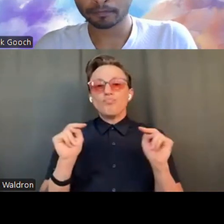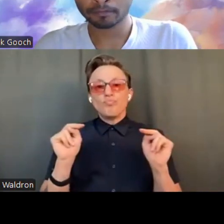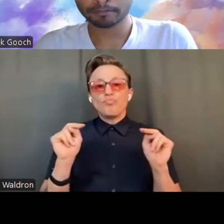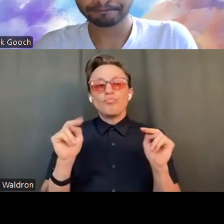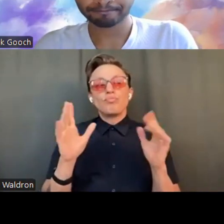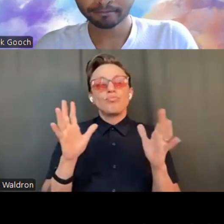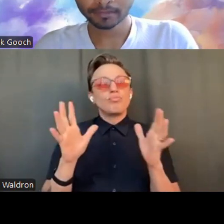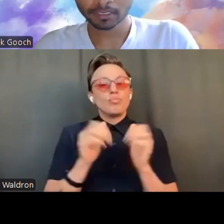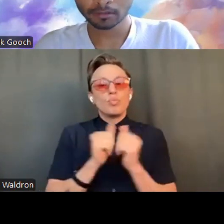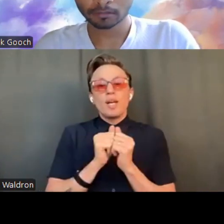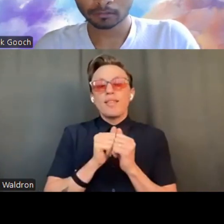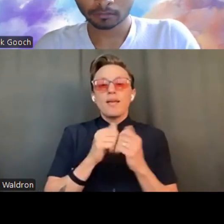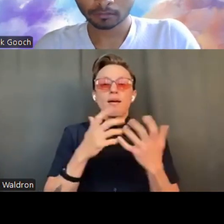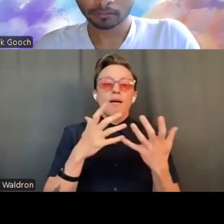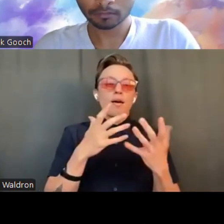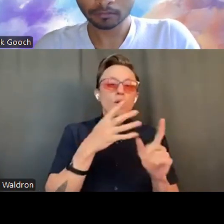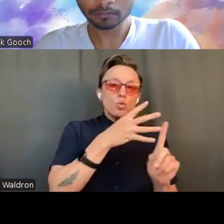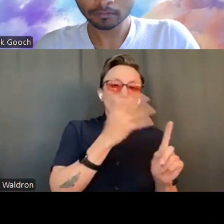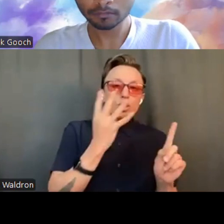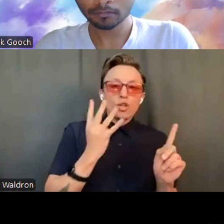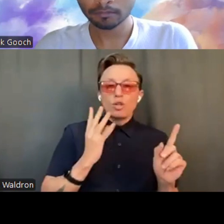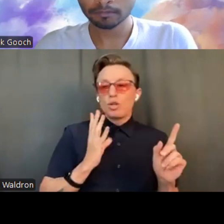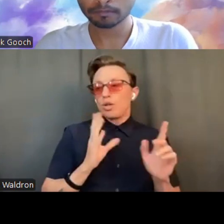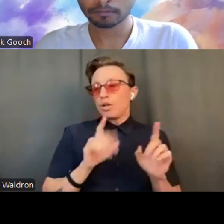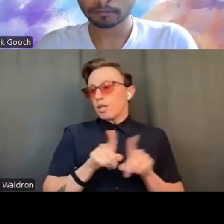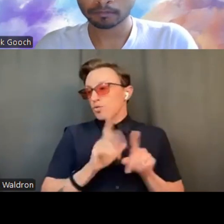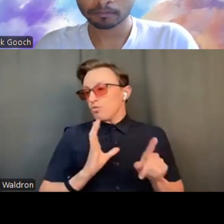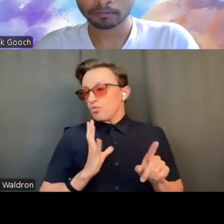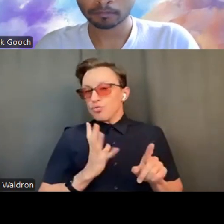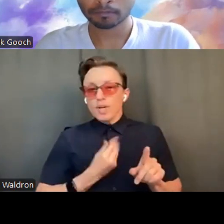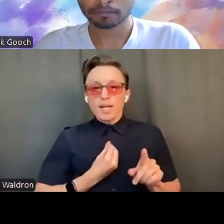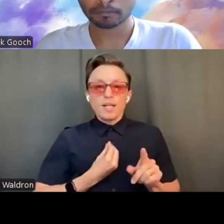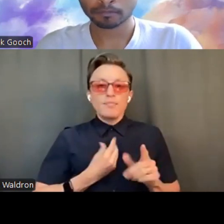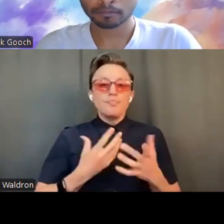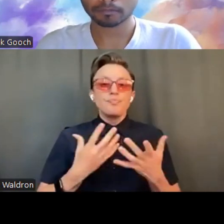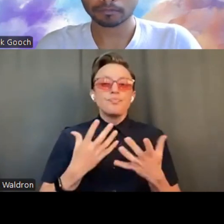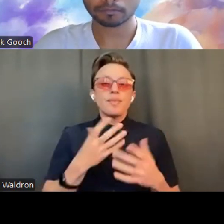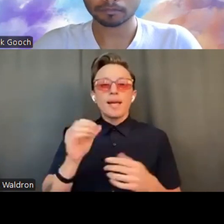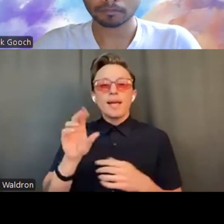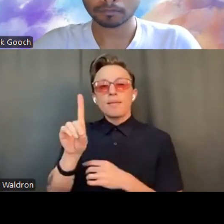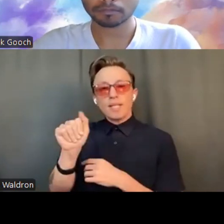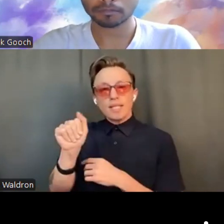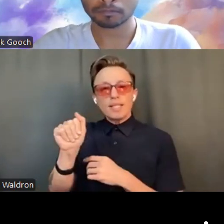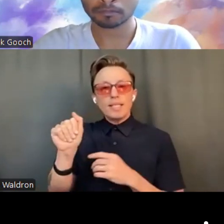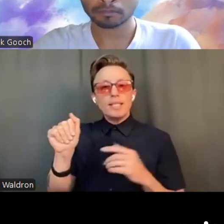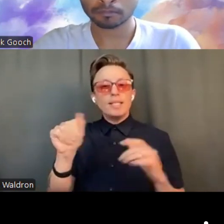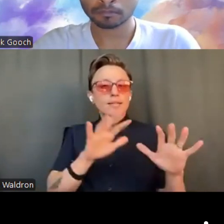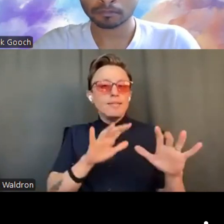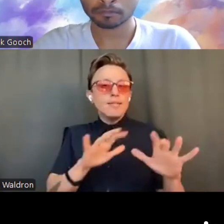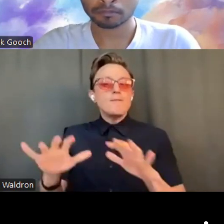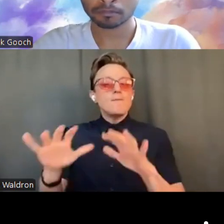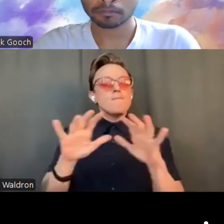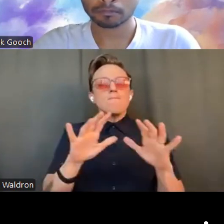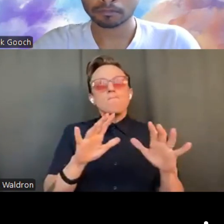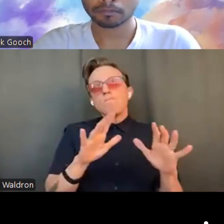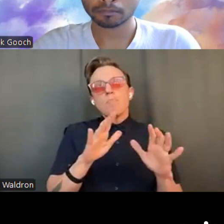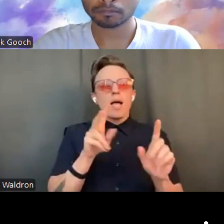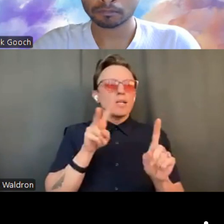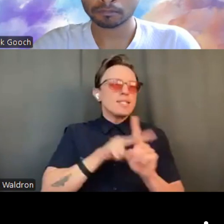both the queerness, the transness, and the disabilities. Not assigning